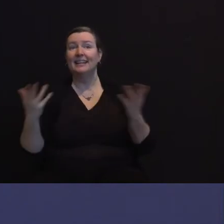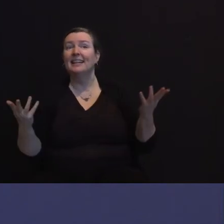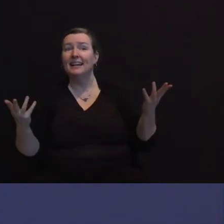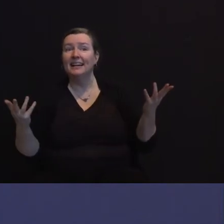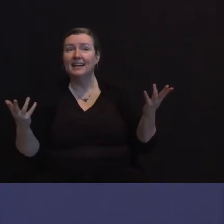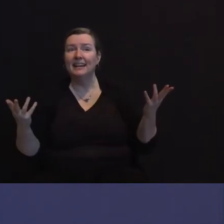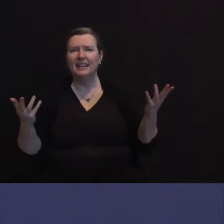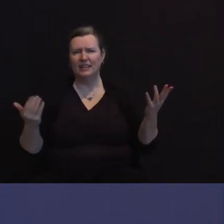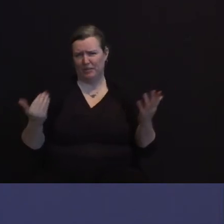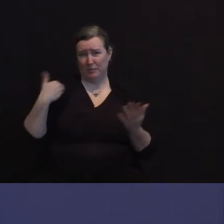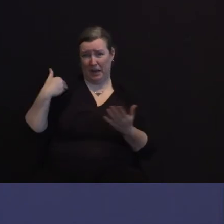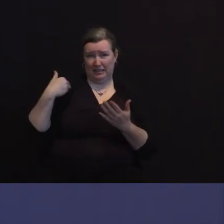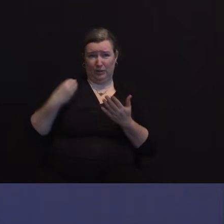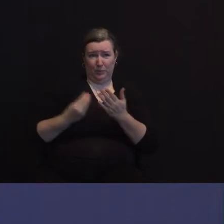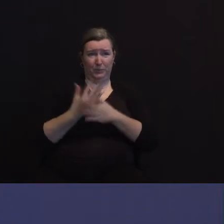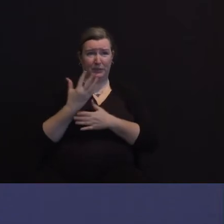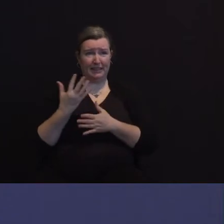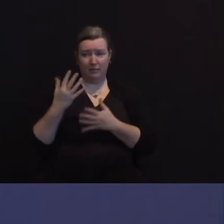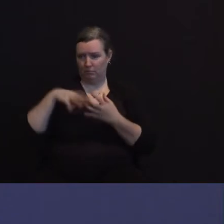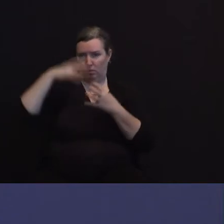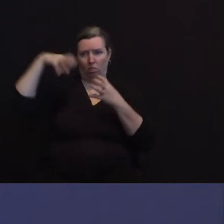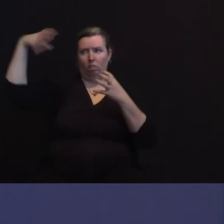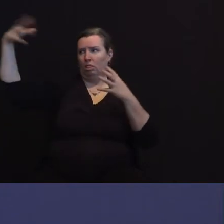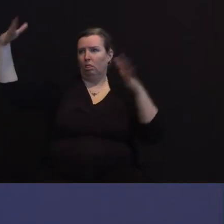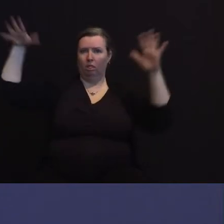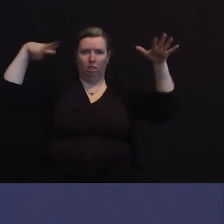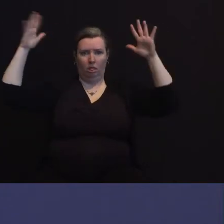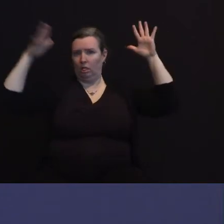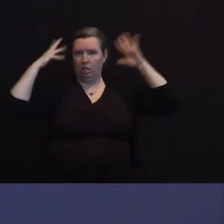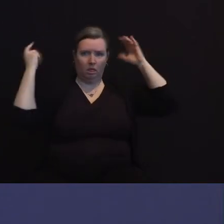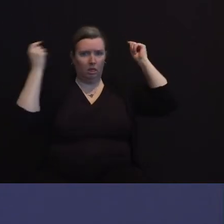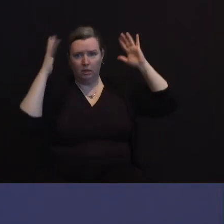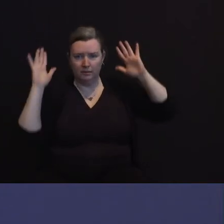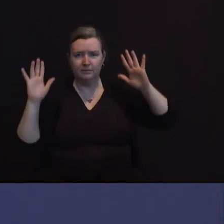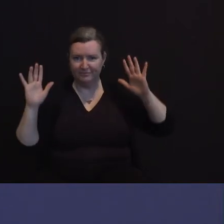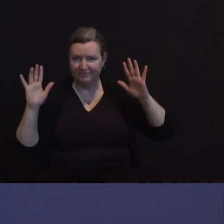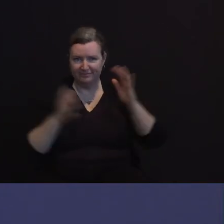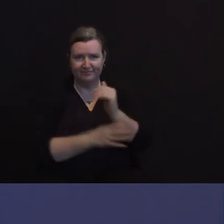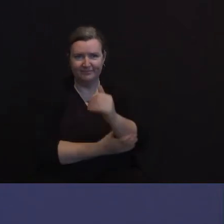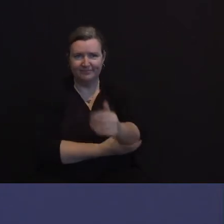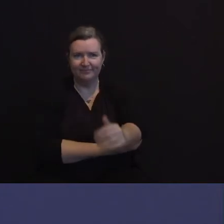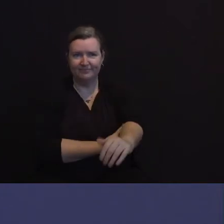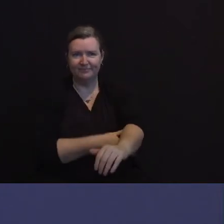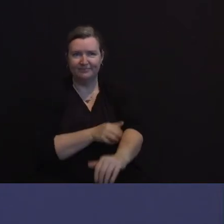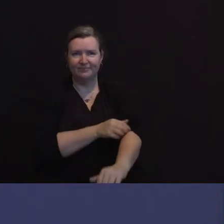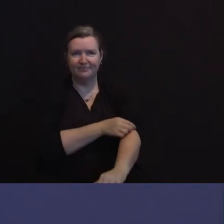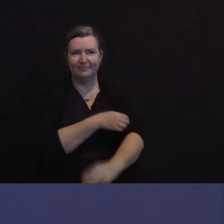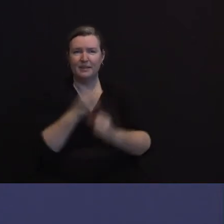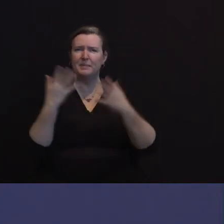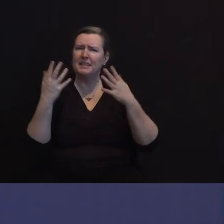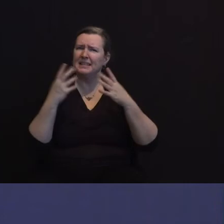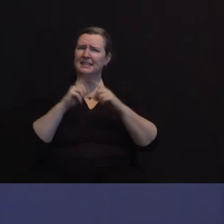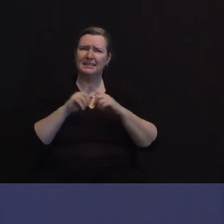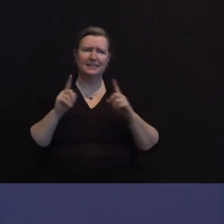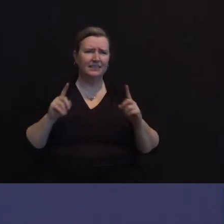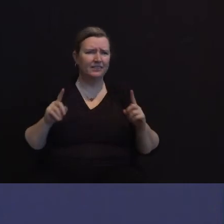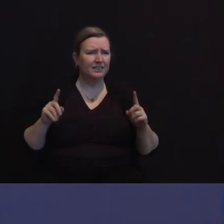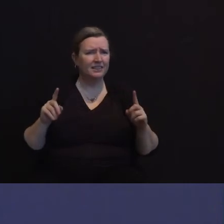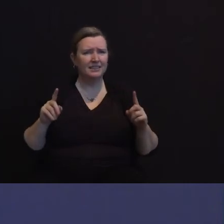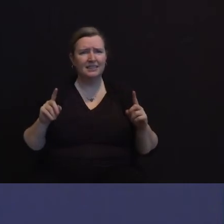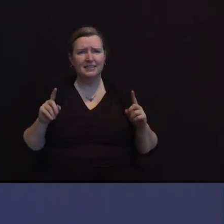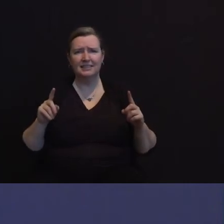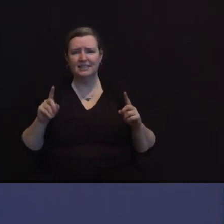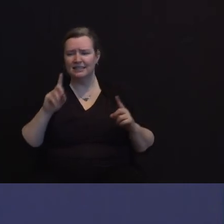us, there will be a number of different trend lines and data sets that come together over the next 6